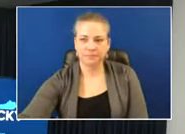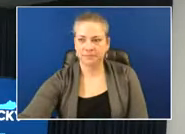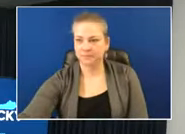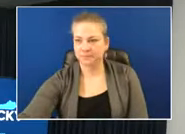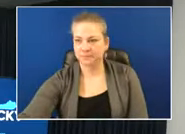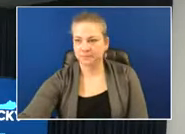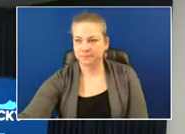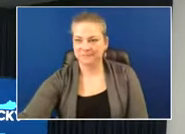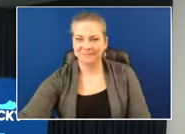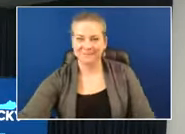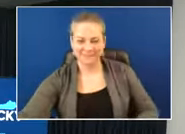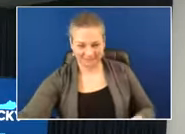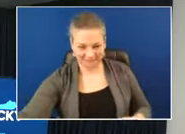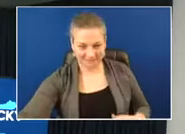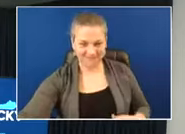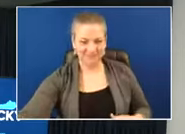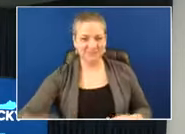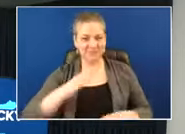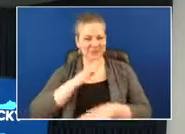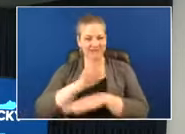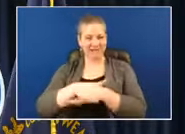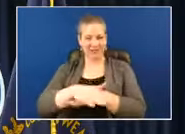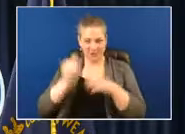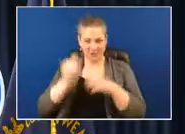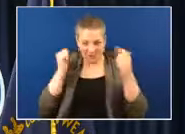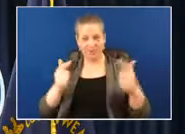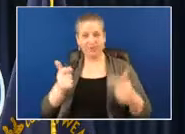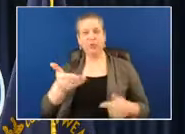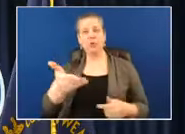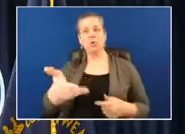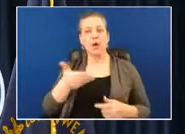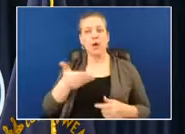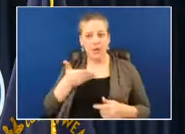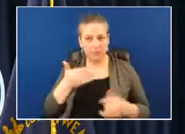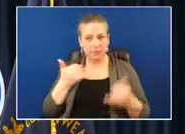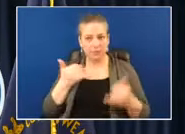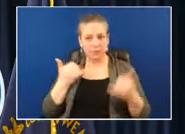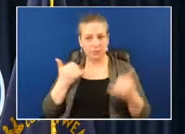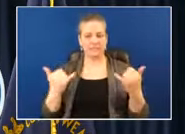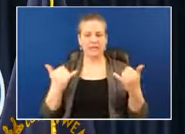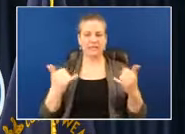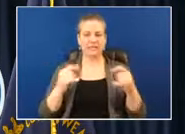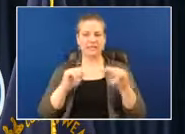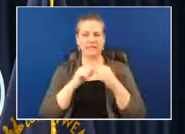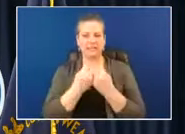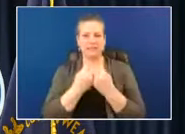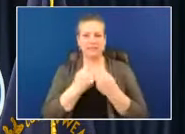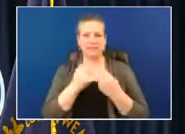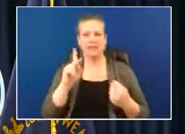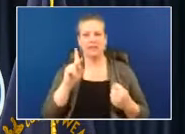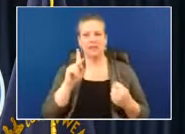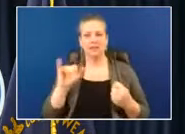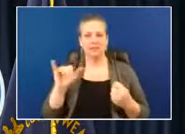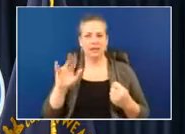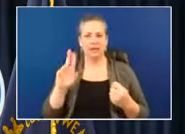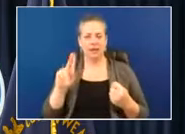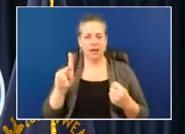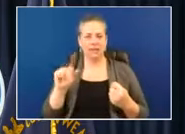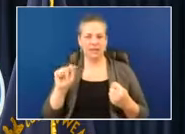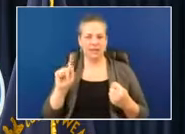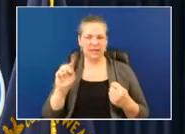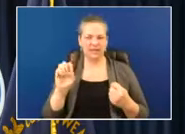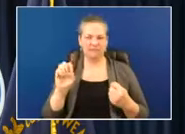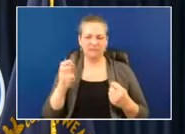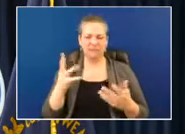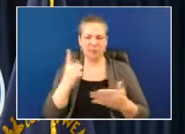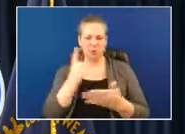All right. Good afternoon, everybody, and welcome to today's Team Kentucky update. It's been about a week, maybe a week and a